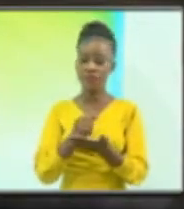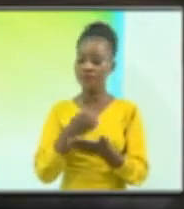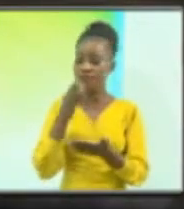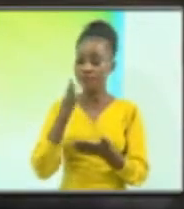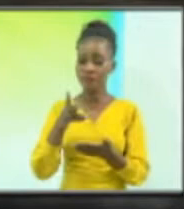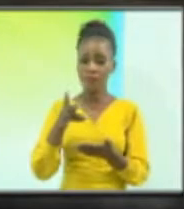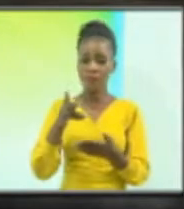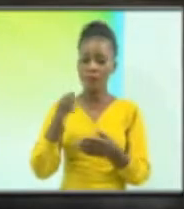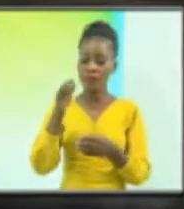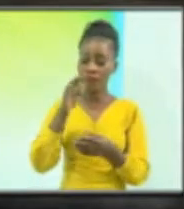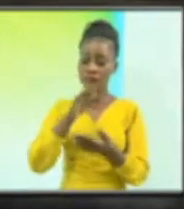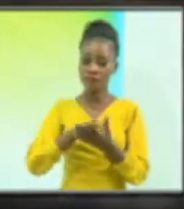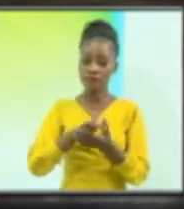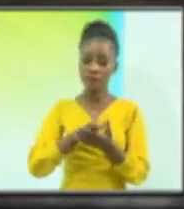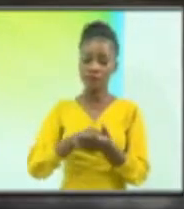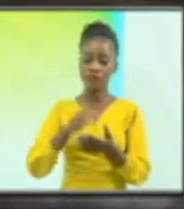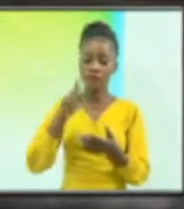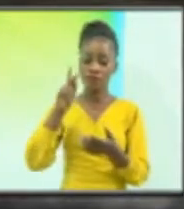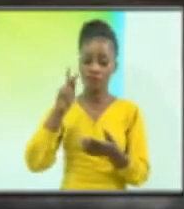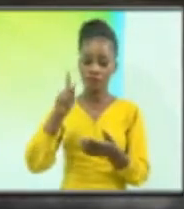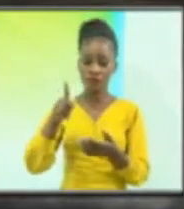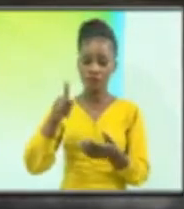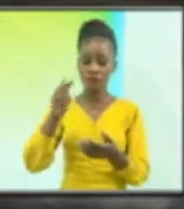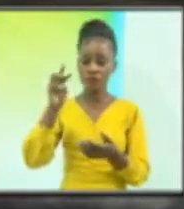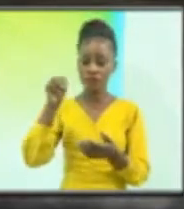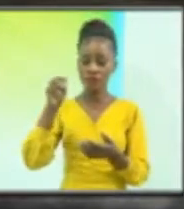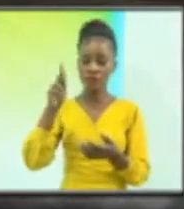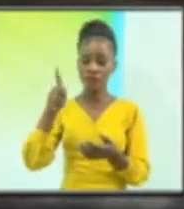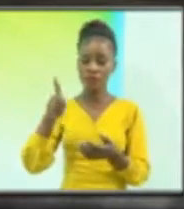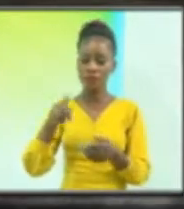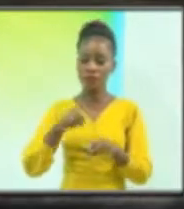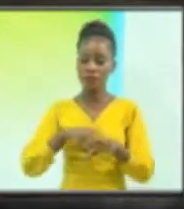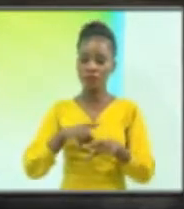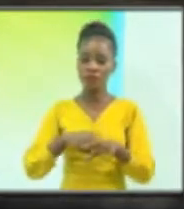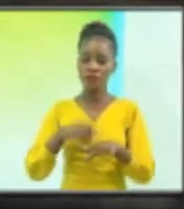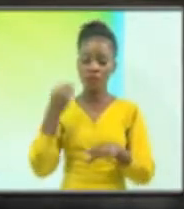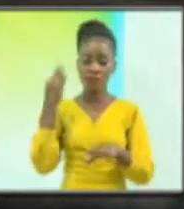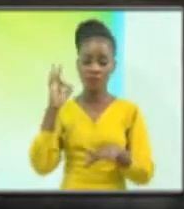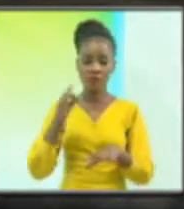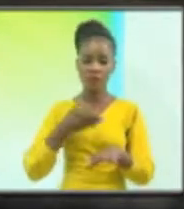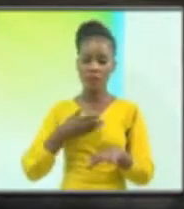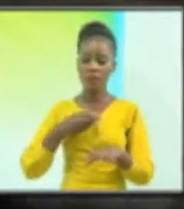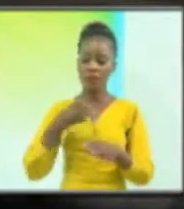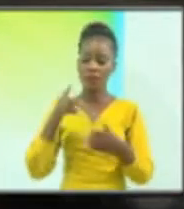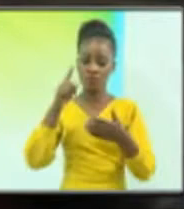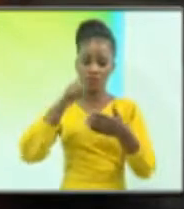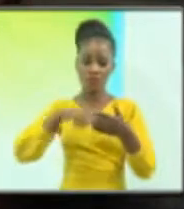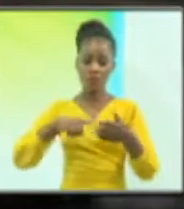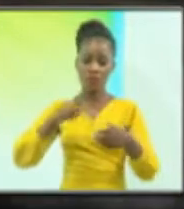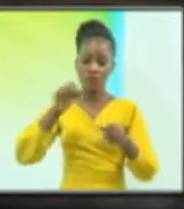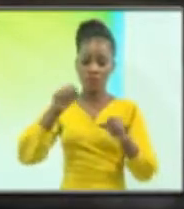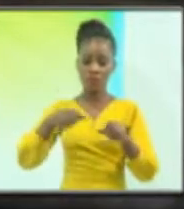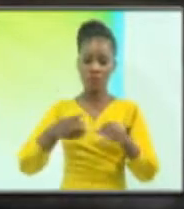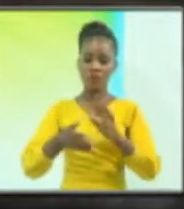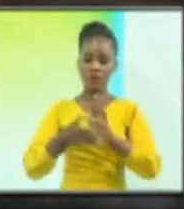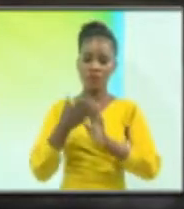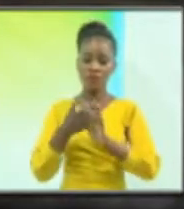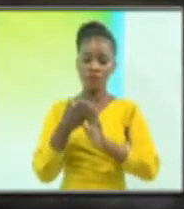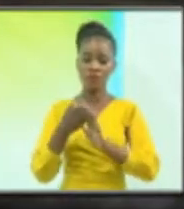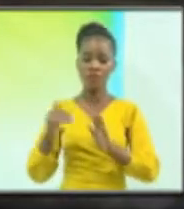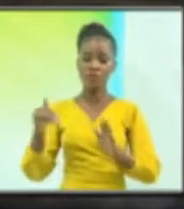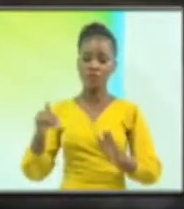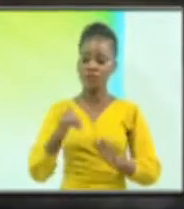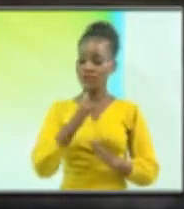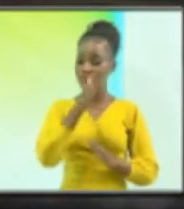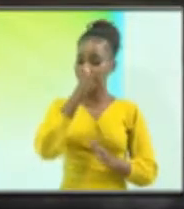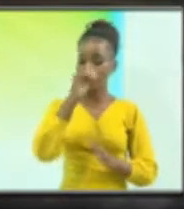in handy. TMP and sometimes if they have national ID, they could easily cross with national ID.